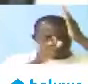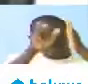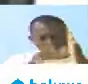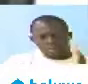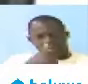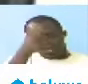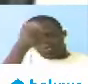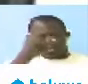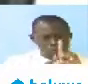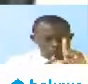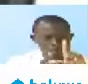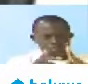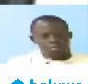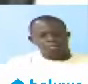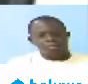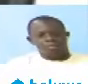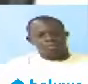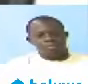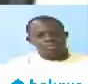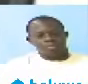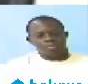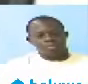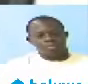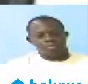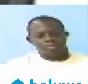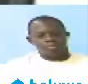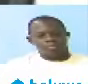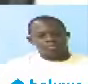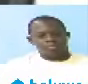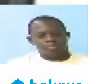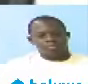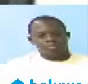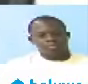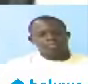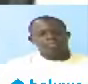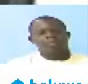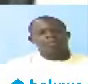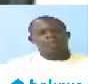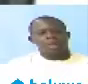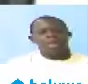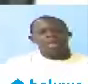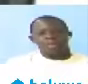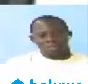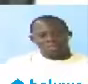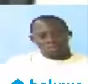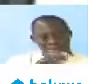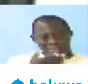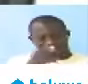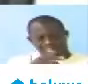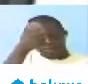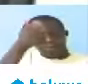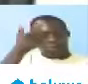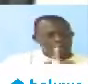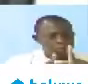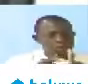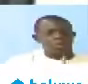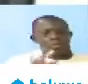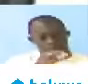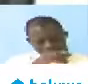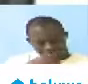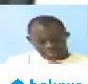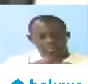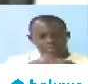Karandi intelligent officer Fana Okono Karuor Okono. In those 6 months also, I was also